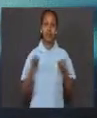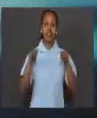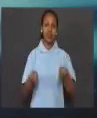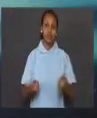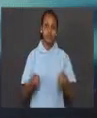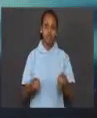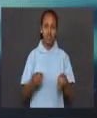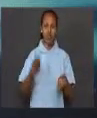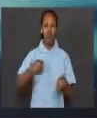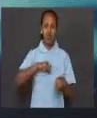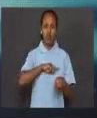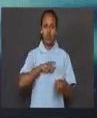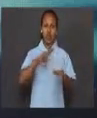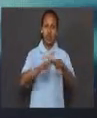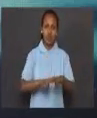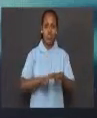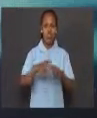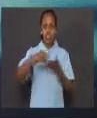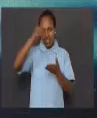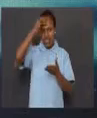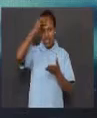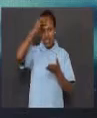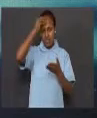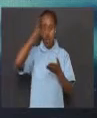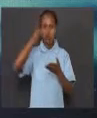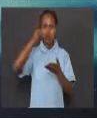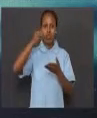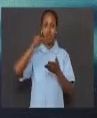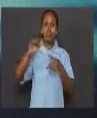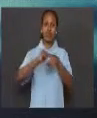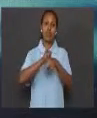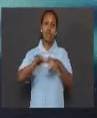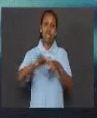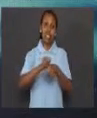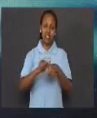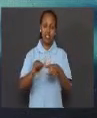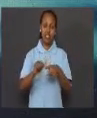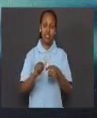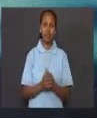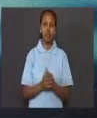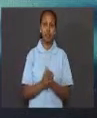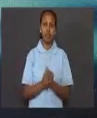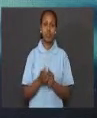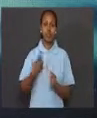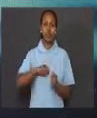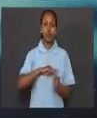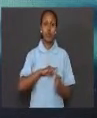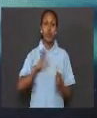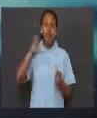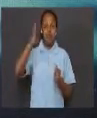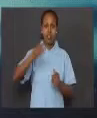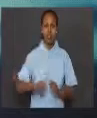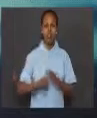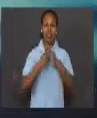Today, we will put the lessons we have learned into practice. We will start